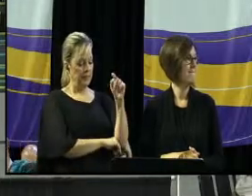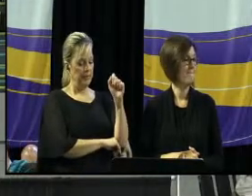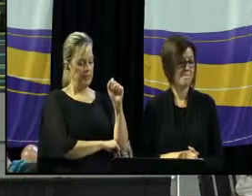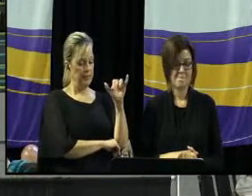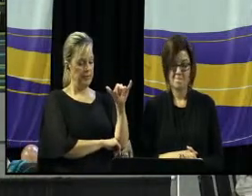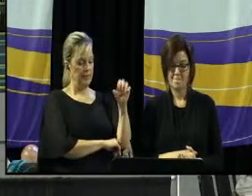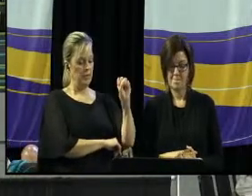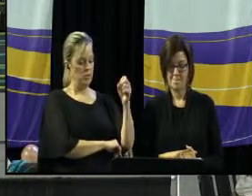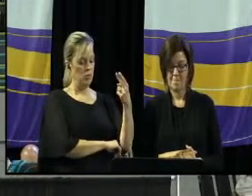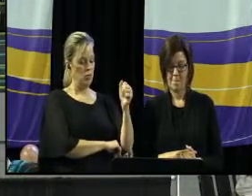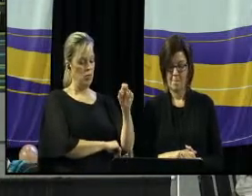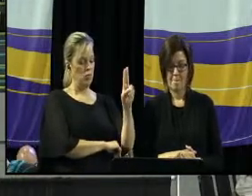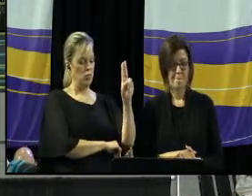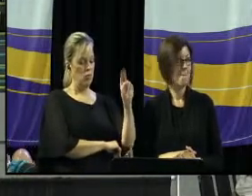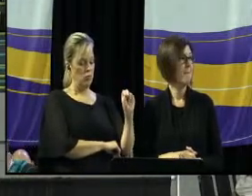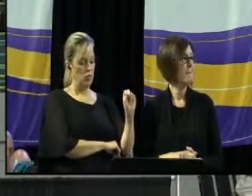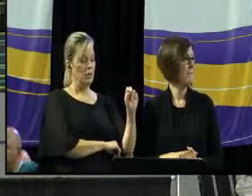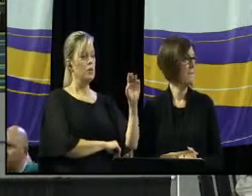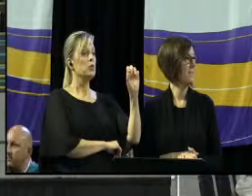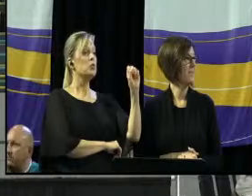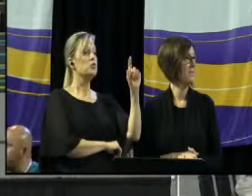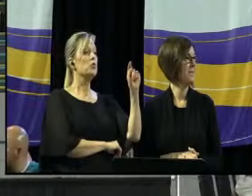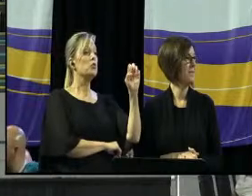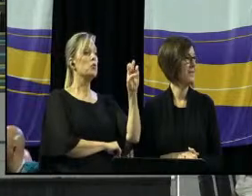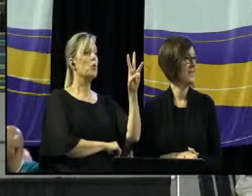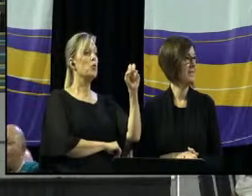Tayshawn Amari Stewart.